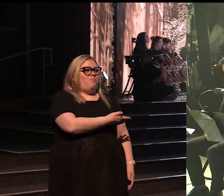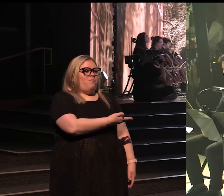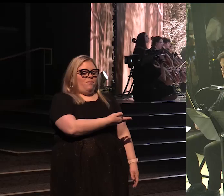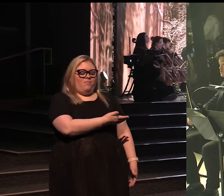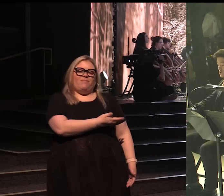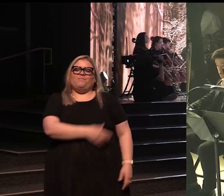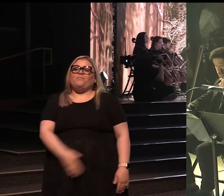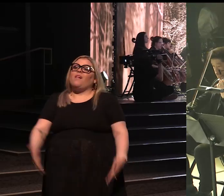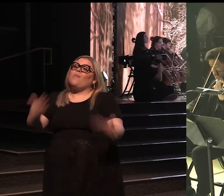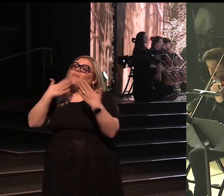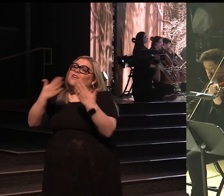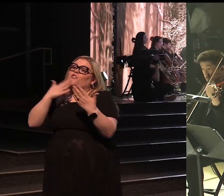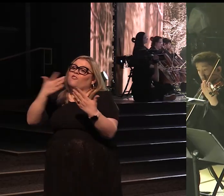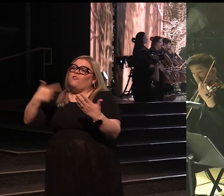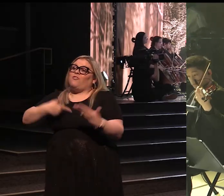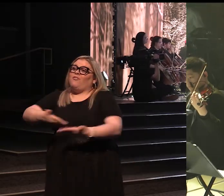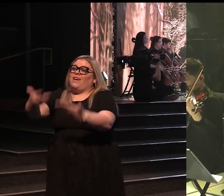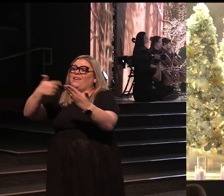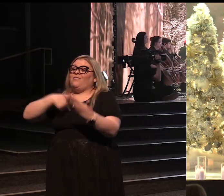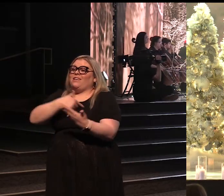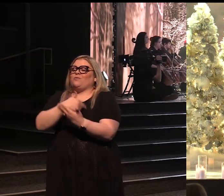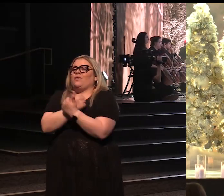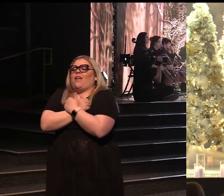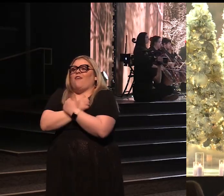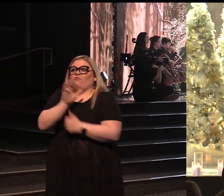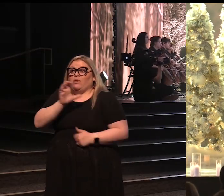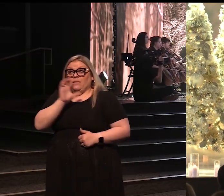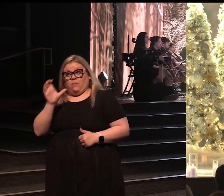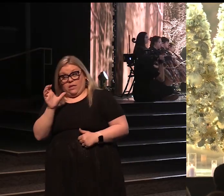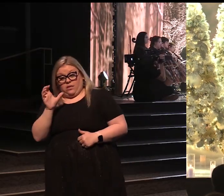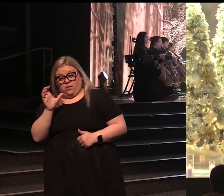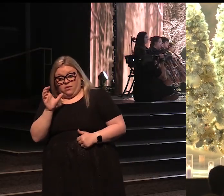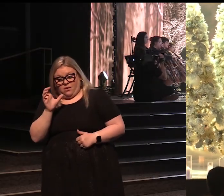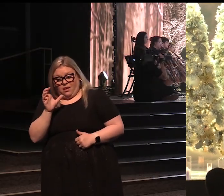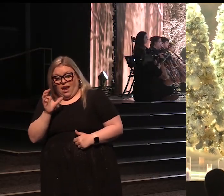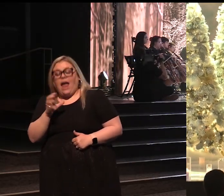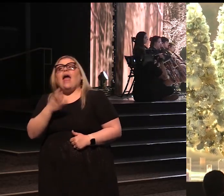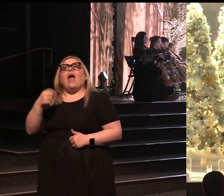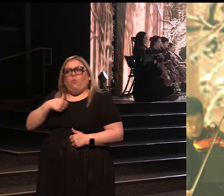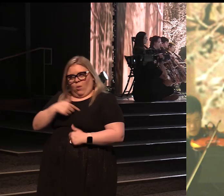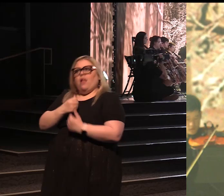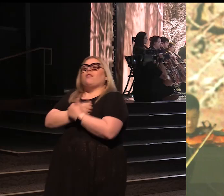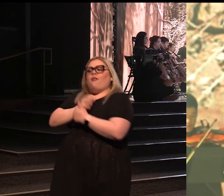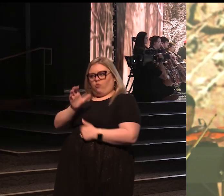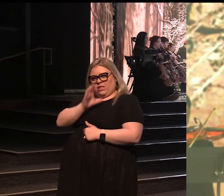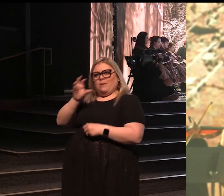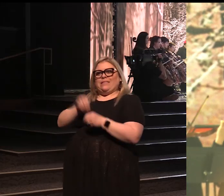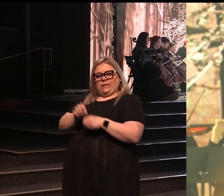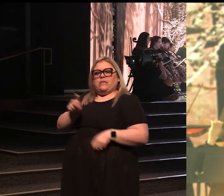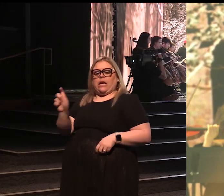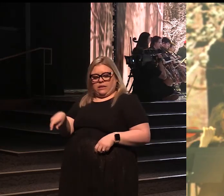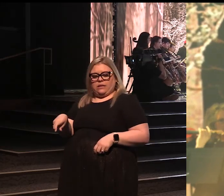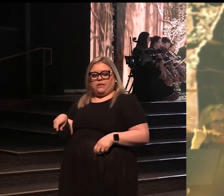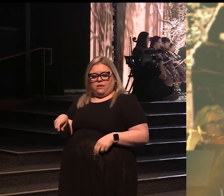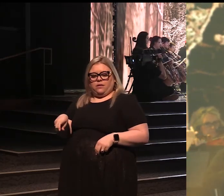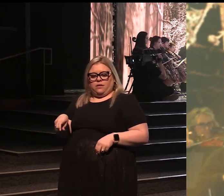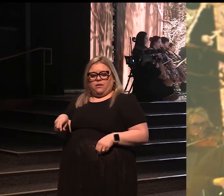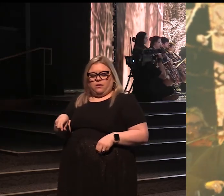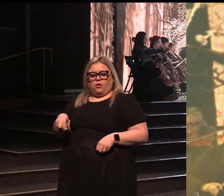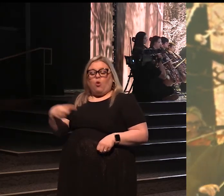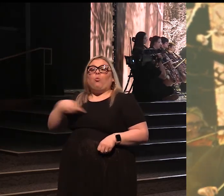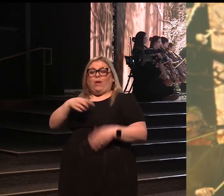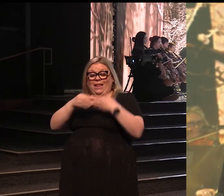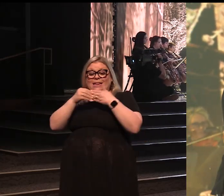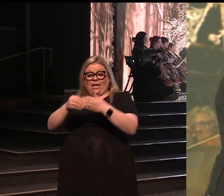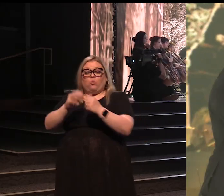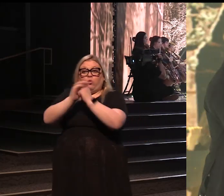heart. Thank you for having us. We love Christmas, first of all. And we especially do love Christmas in Texas. And we normally just lead worship, and